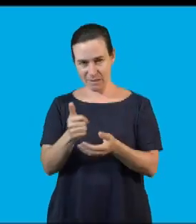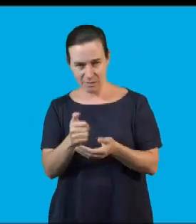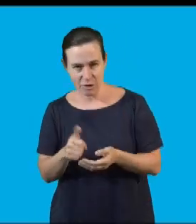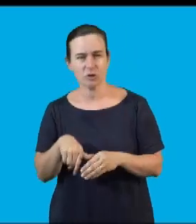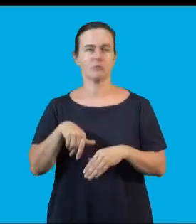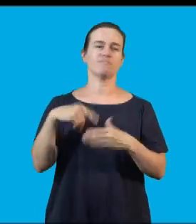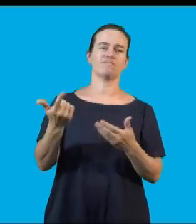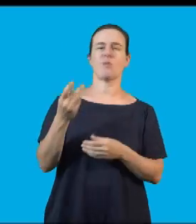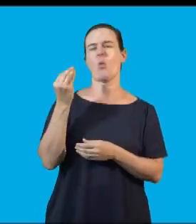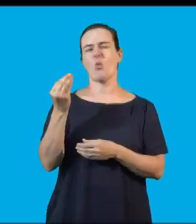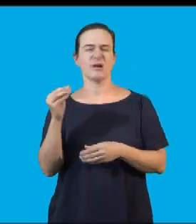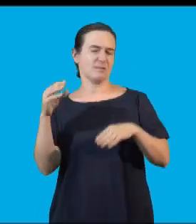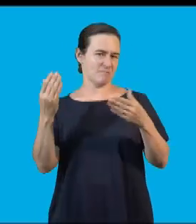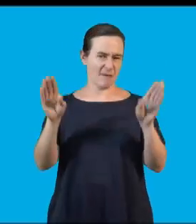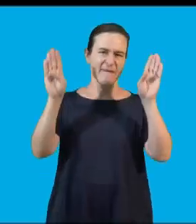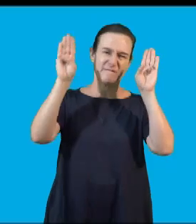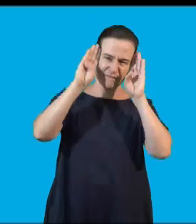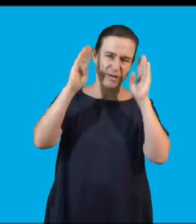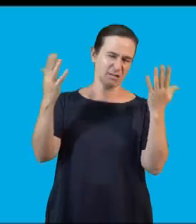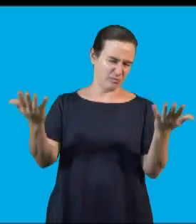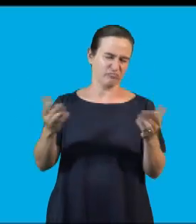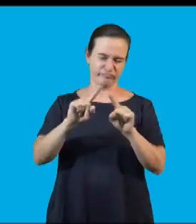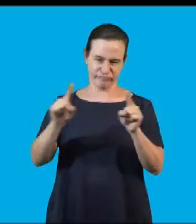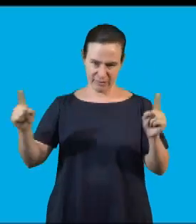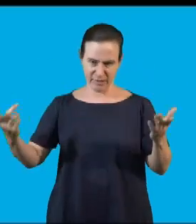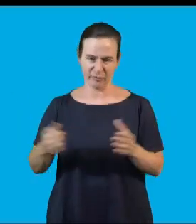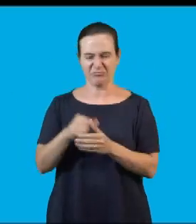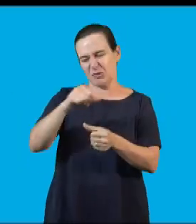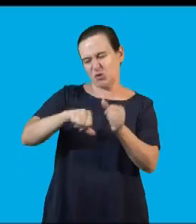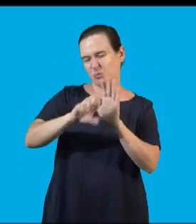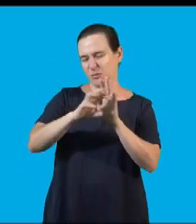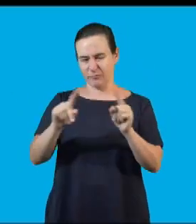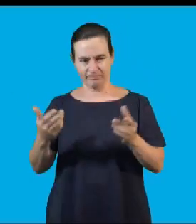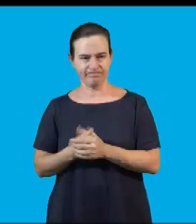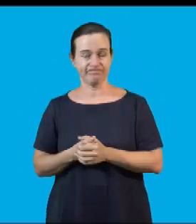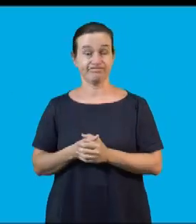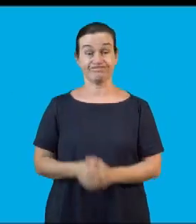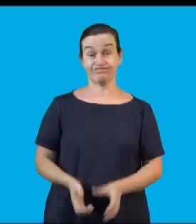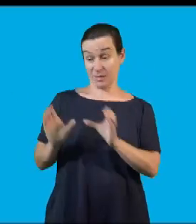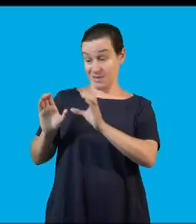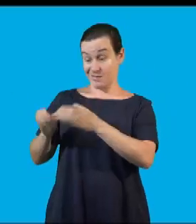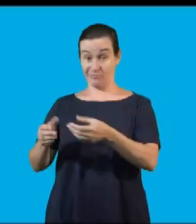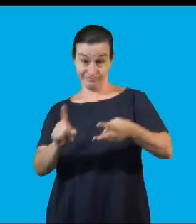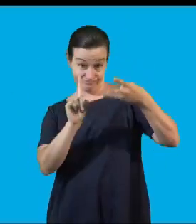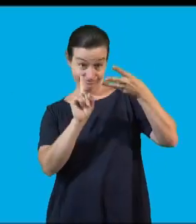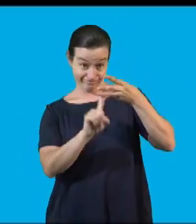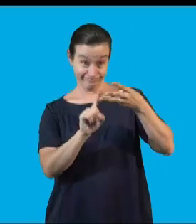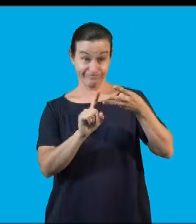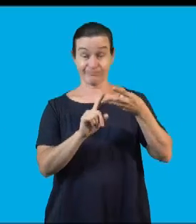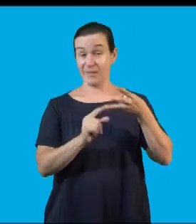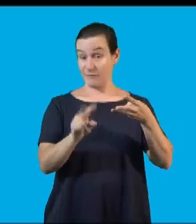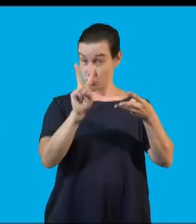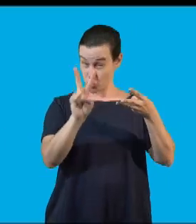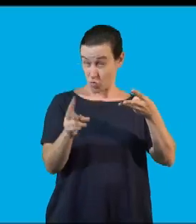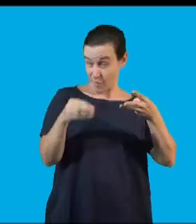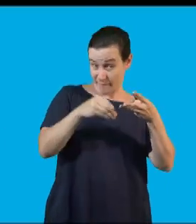could also include messages on WhatsApp, Facebook Messenger, and other platforms. Category C only has two